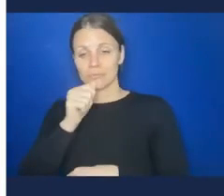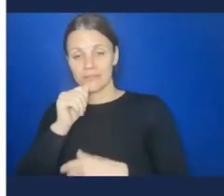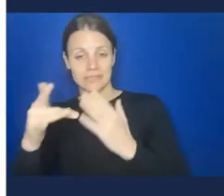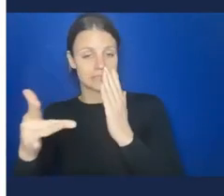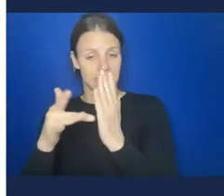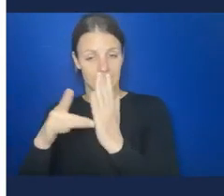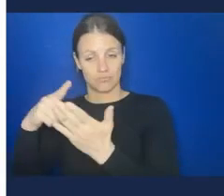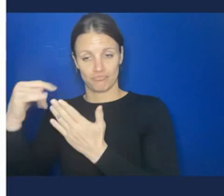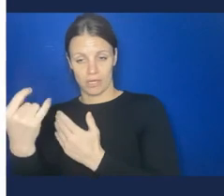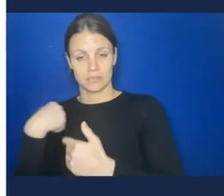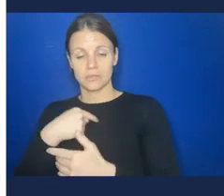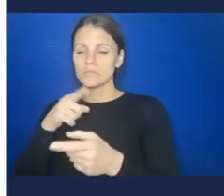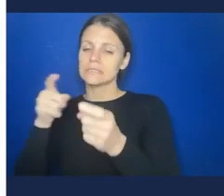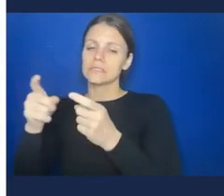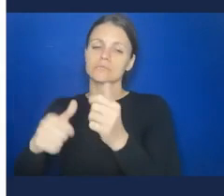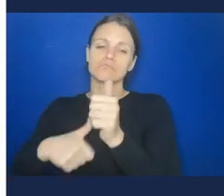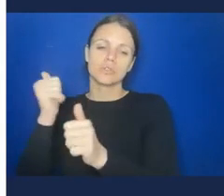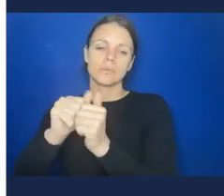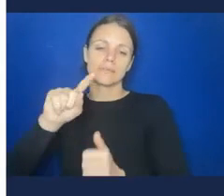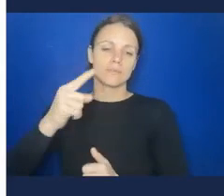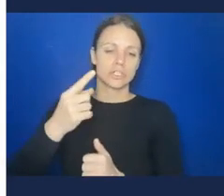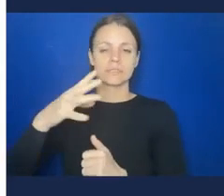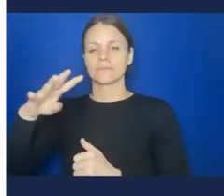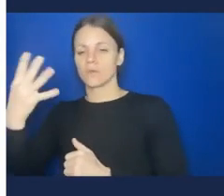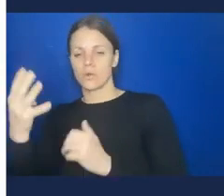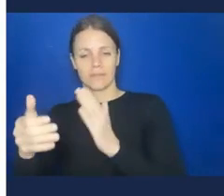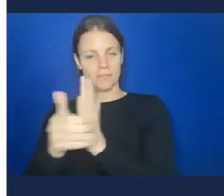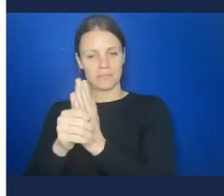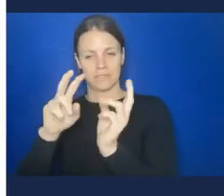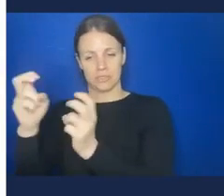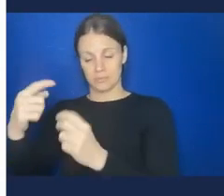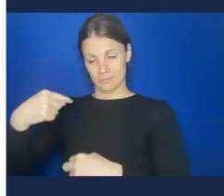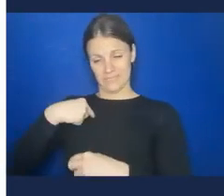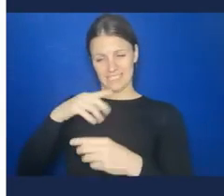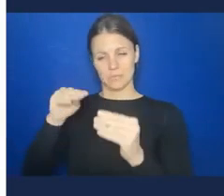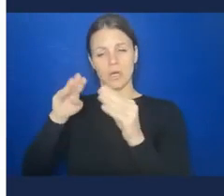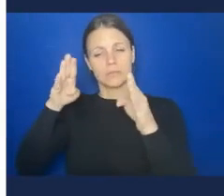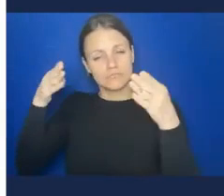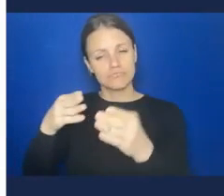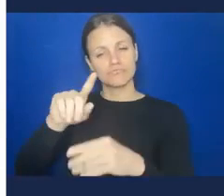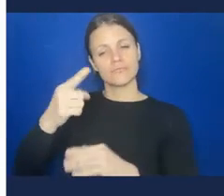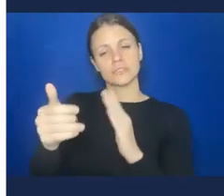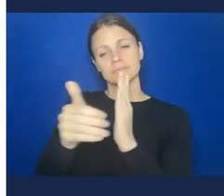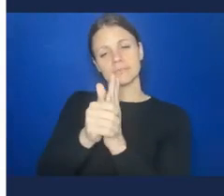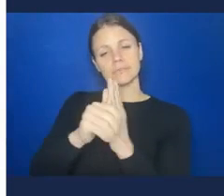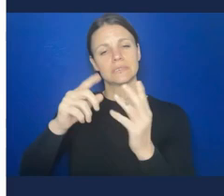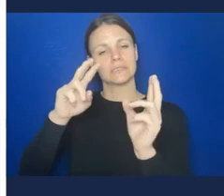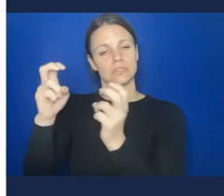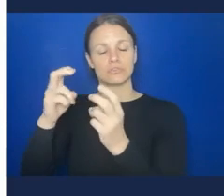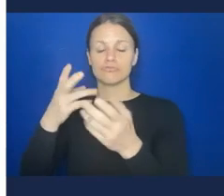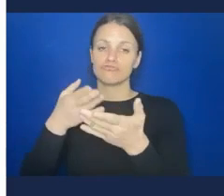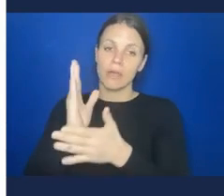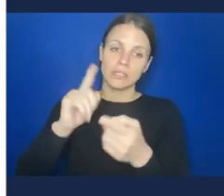and Fourth Amendment issues. I particularly deal with First Amendment issues around the right to protest,